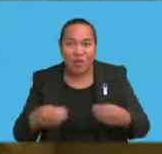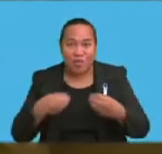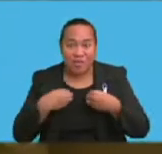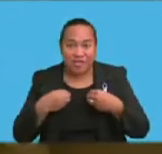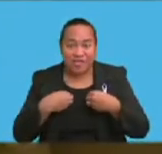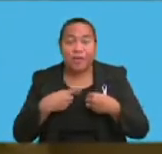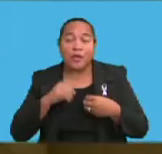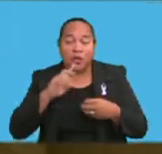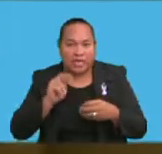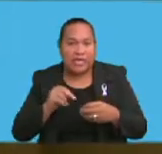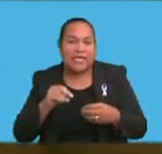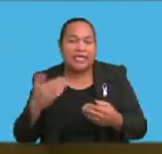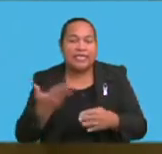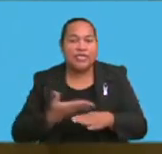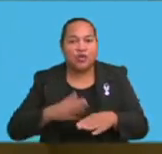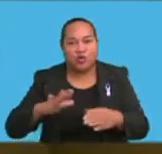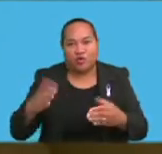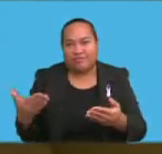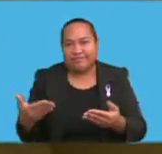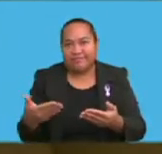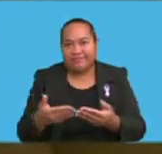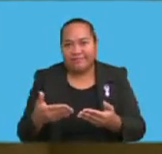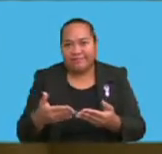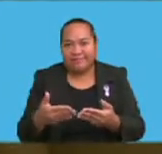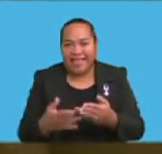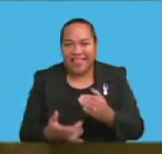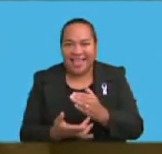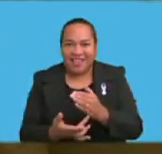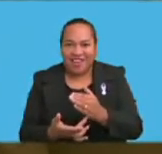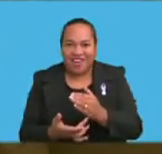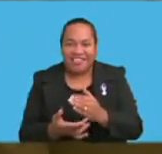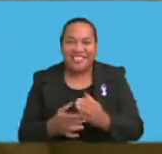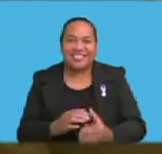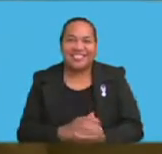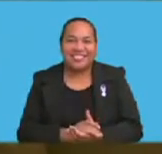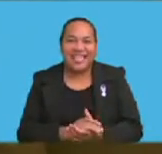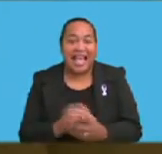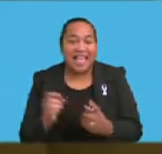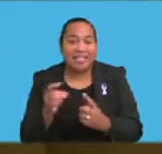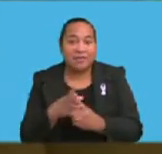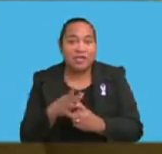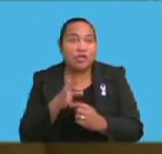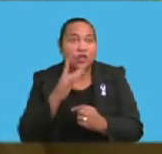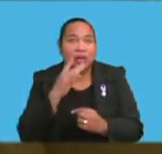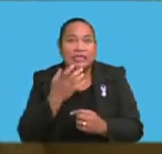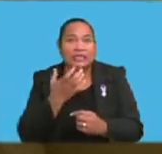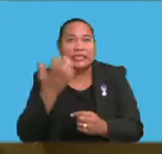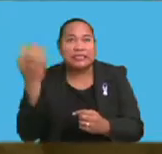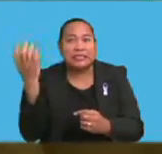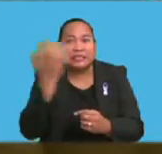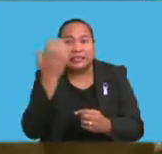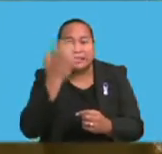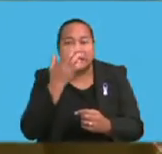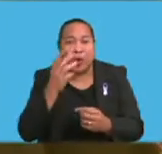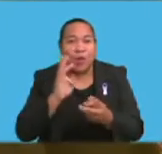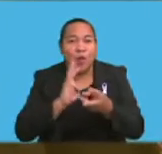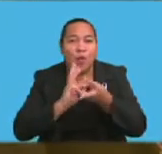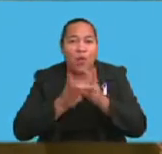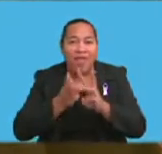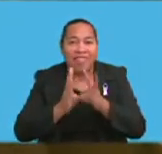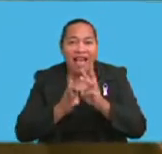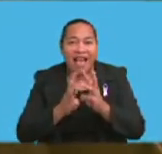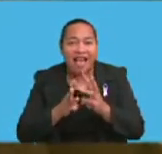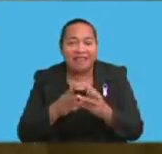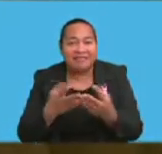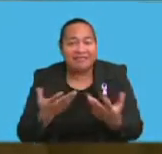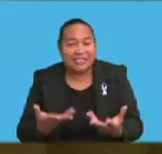introduction of new technology as well is very, very critical, particularly during extreme weather conditions and of course during normal seasons